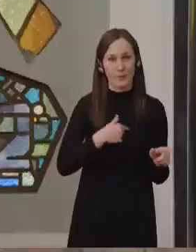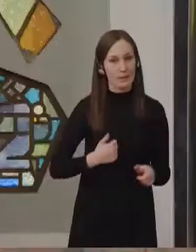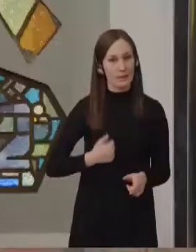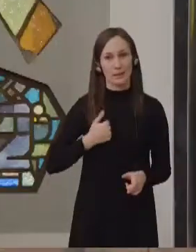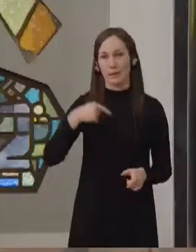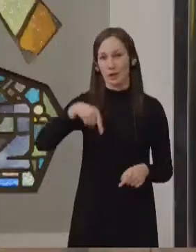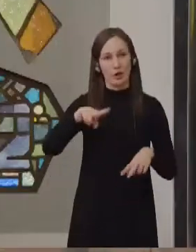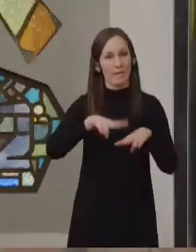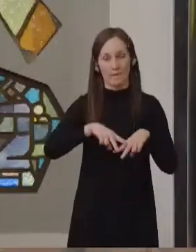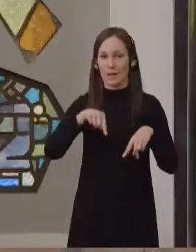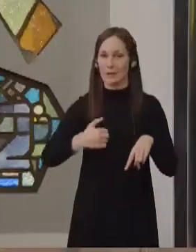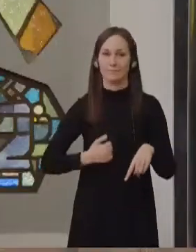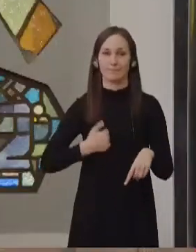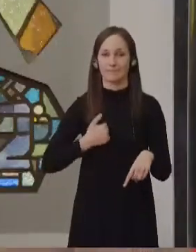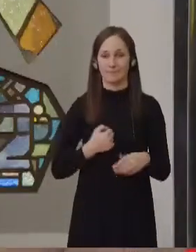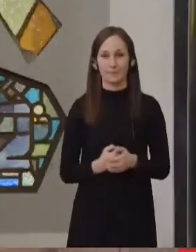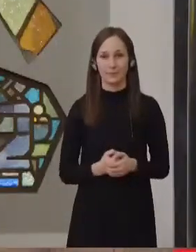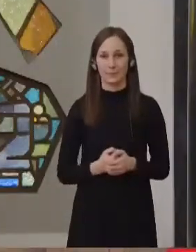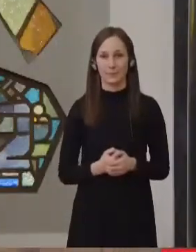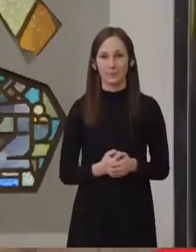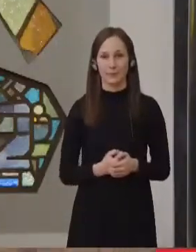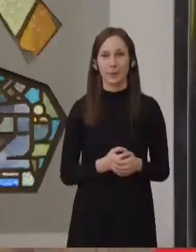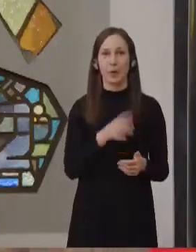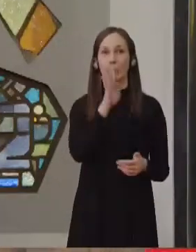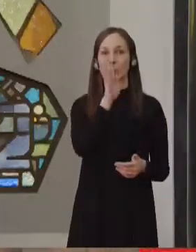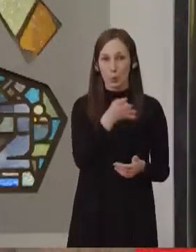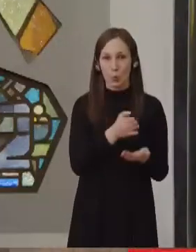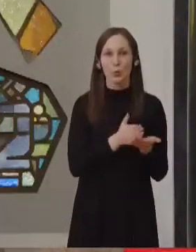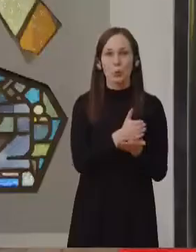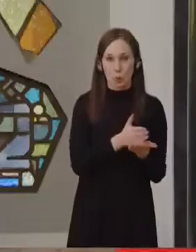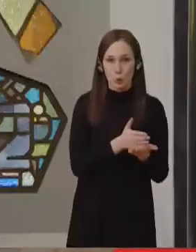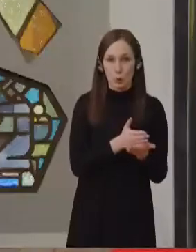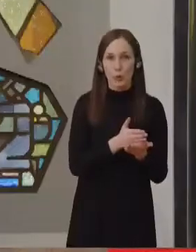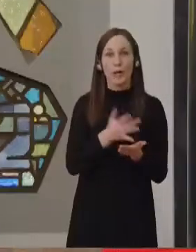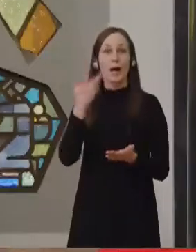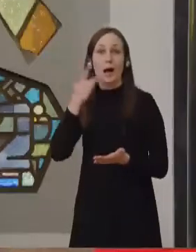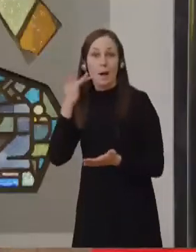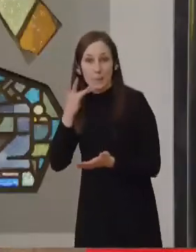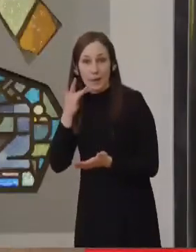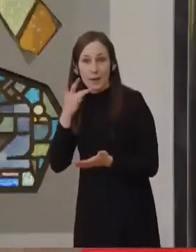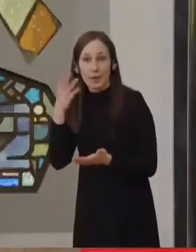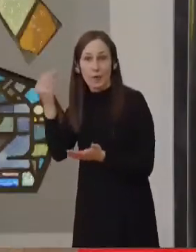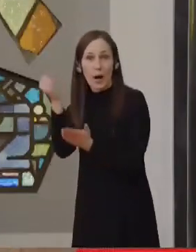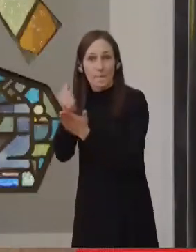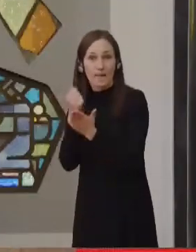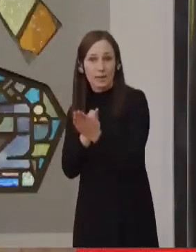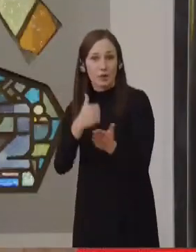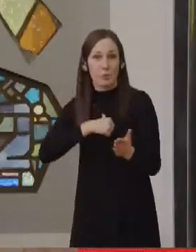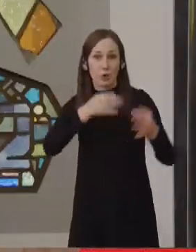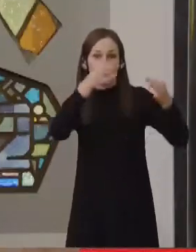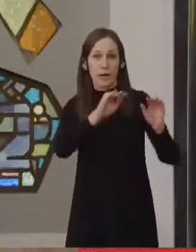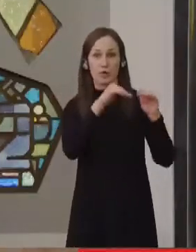today. This is the 4th year the United States Embassy to Lithuania has supported the Human Rights Forum